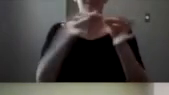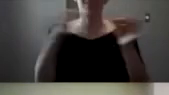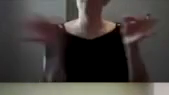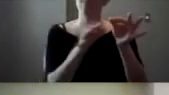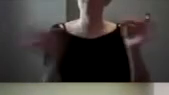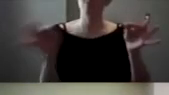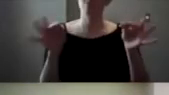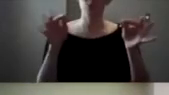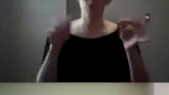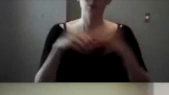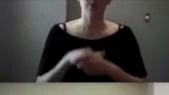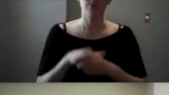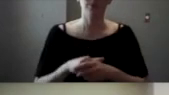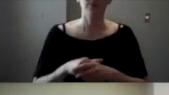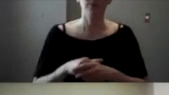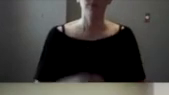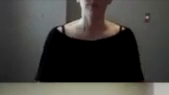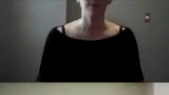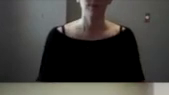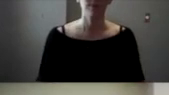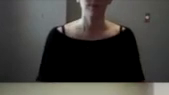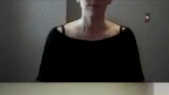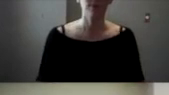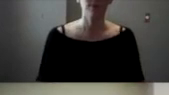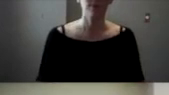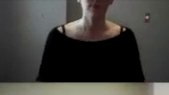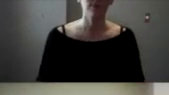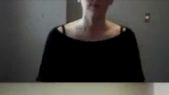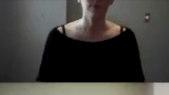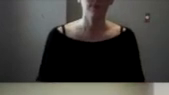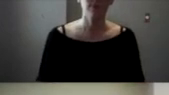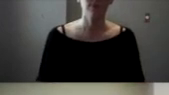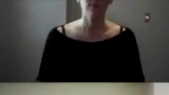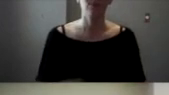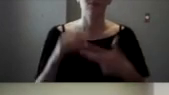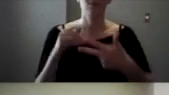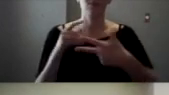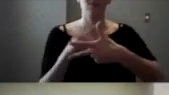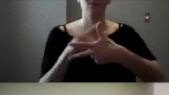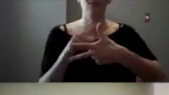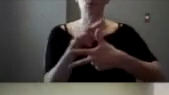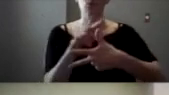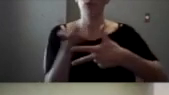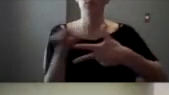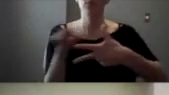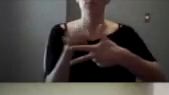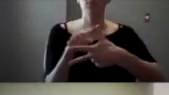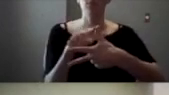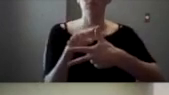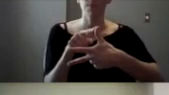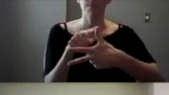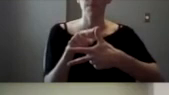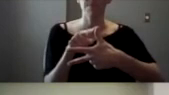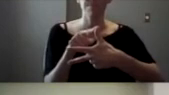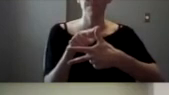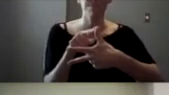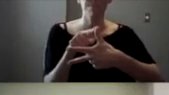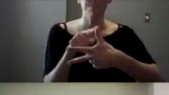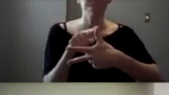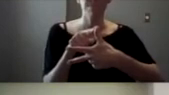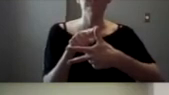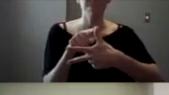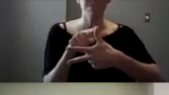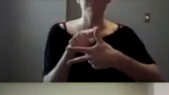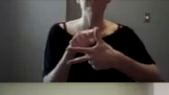obtain or continue contraception improves reproductive autonomy, reduces unintended pregnancy, and profoundly